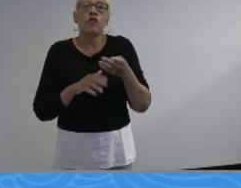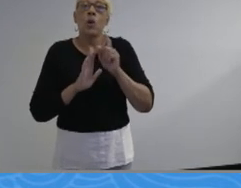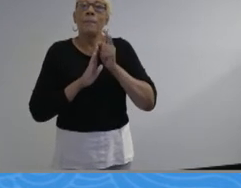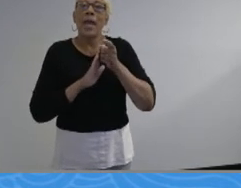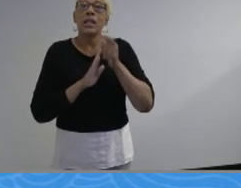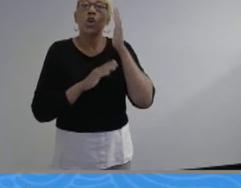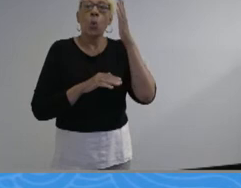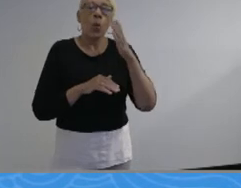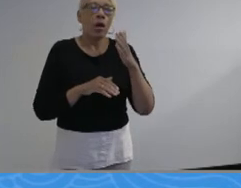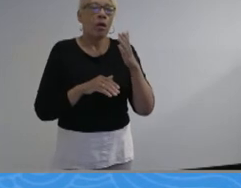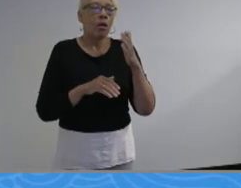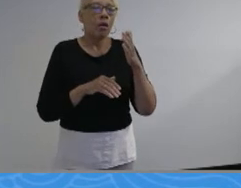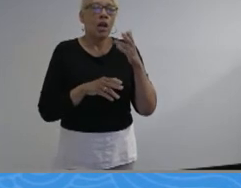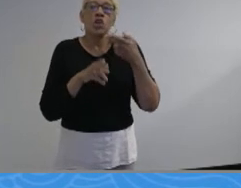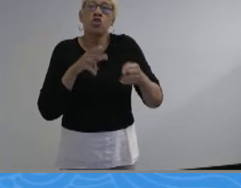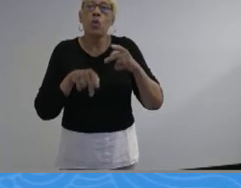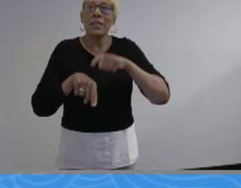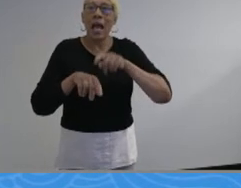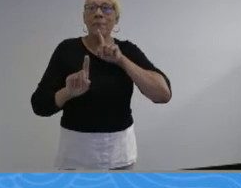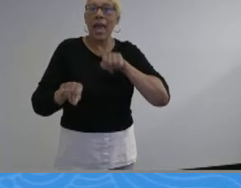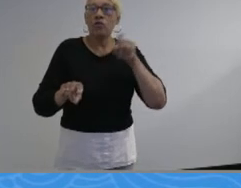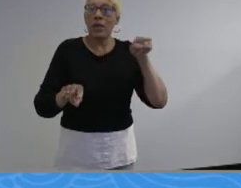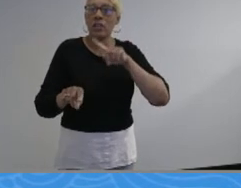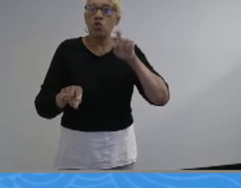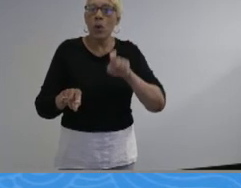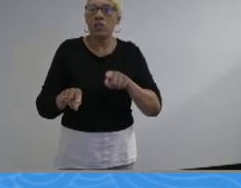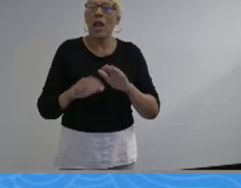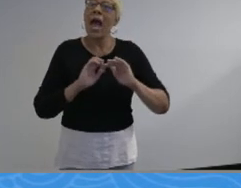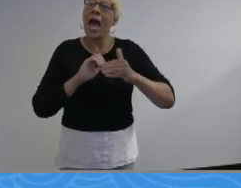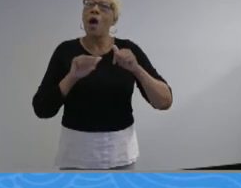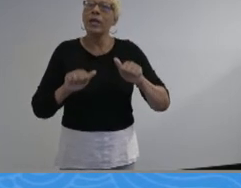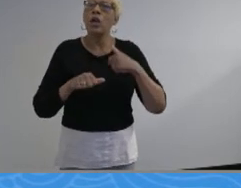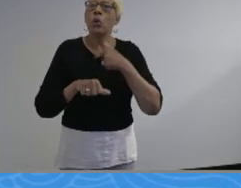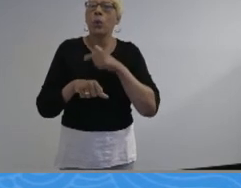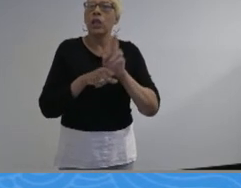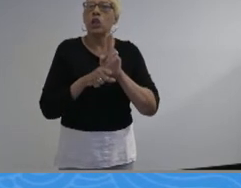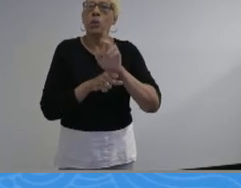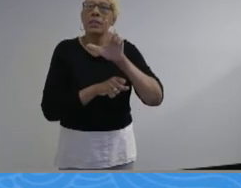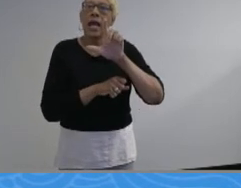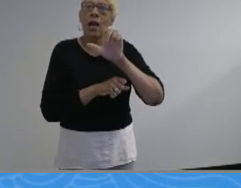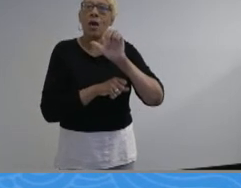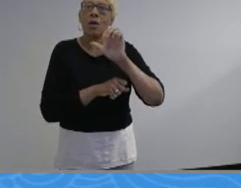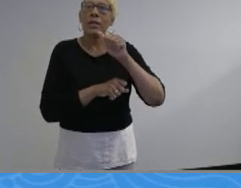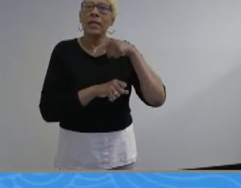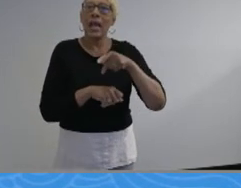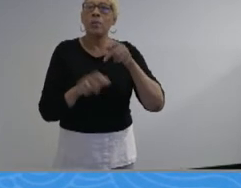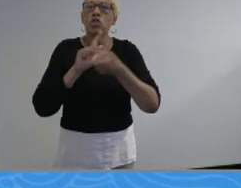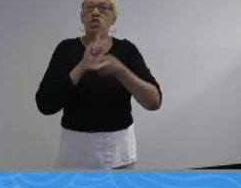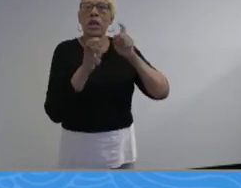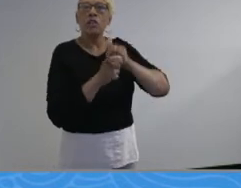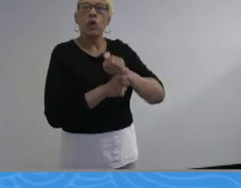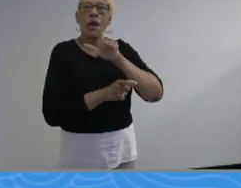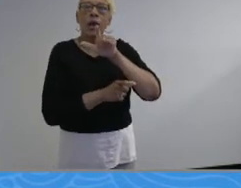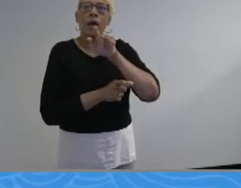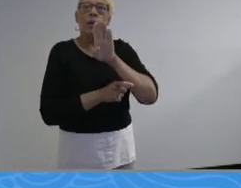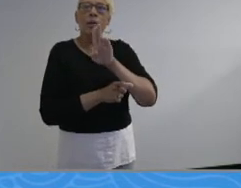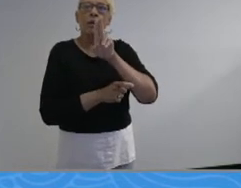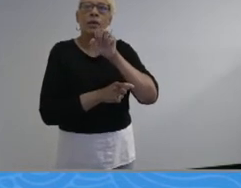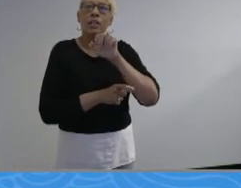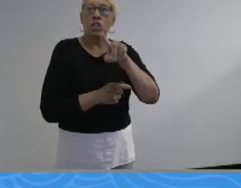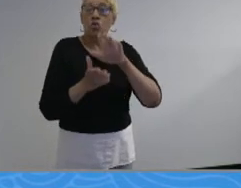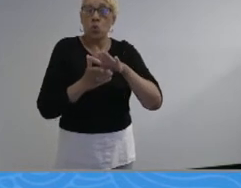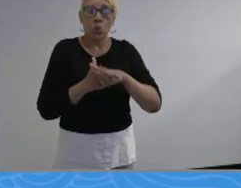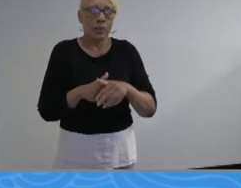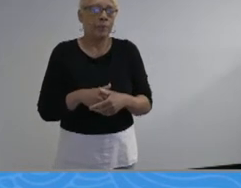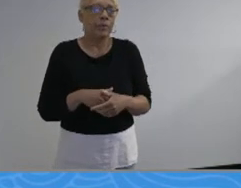going to spend a really short time answering this question. How can we use the LCAP to transform LBUSD schools? The short answer is by being here.